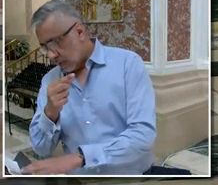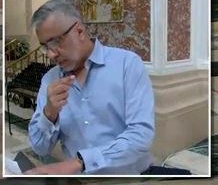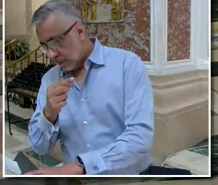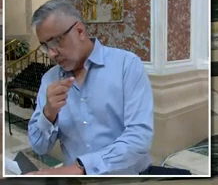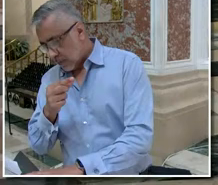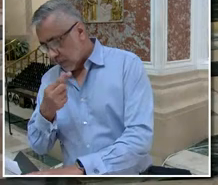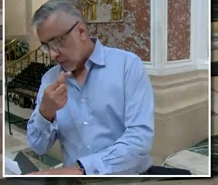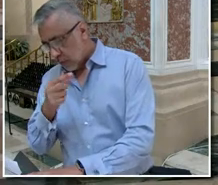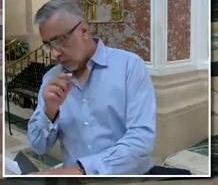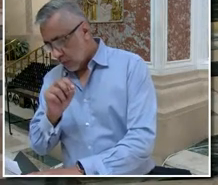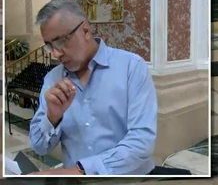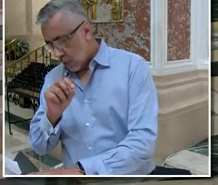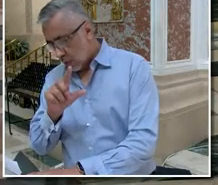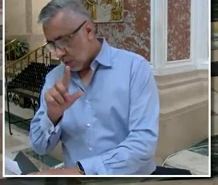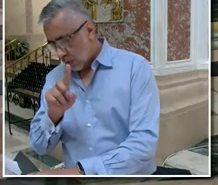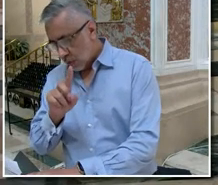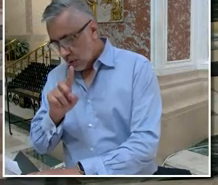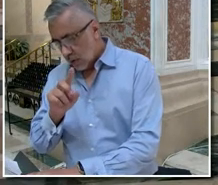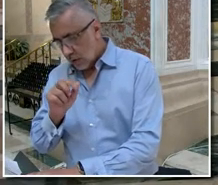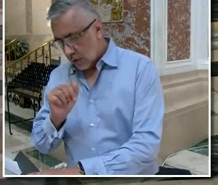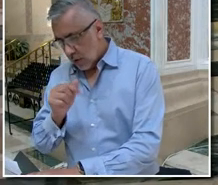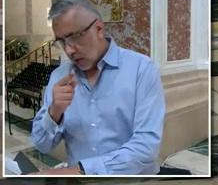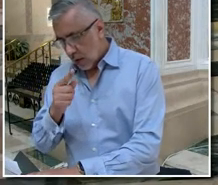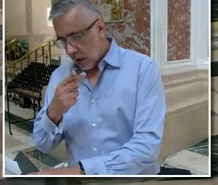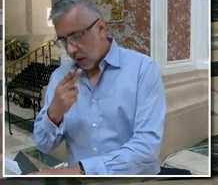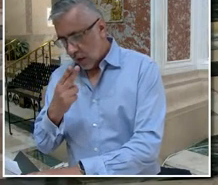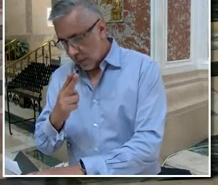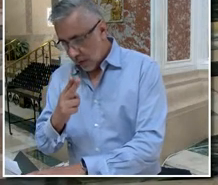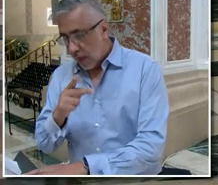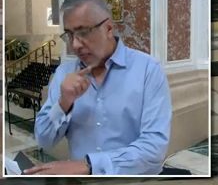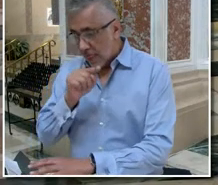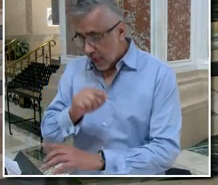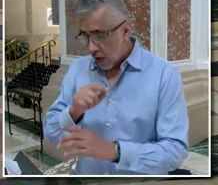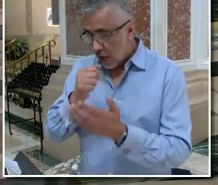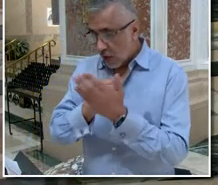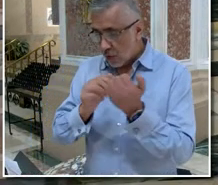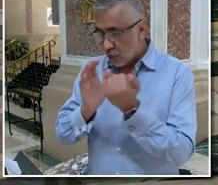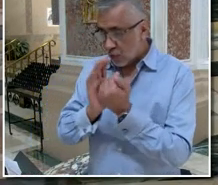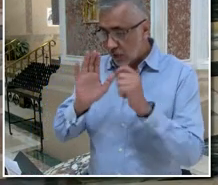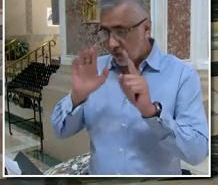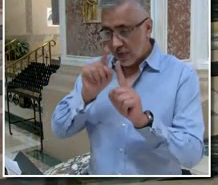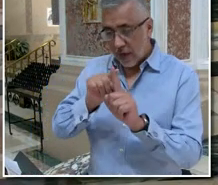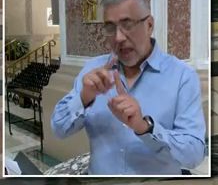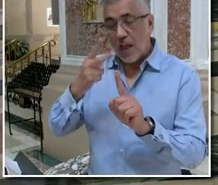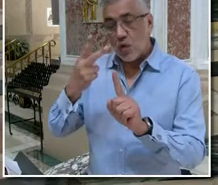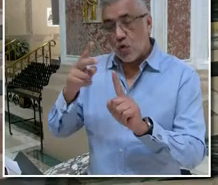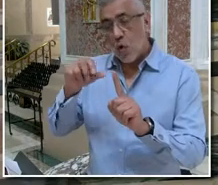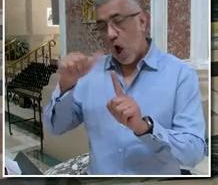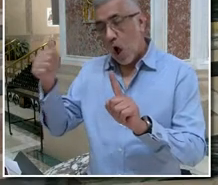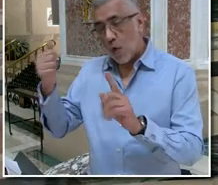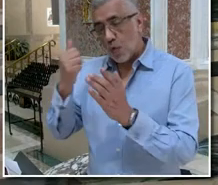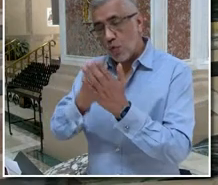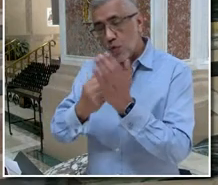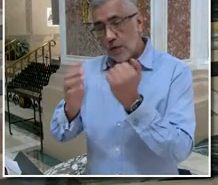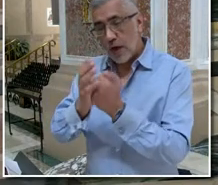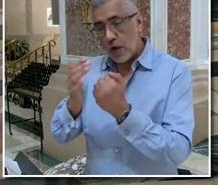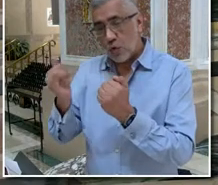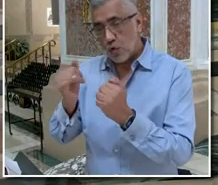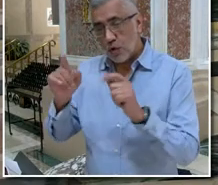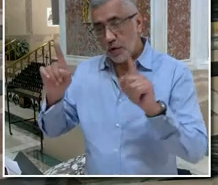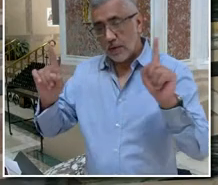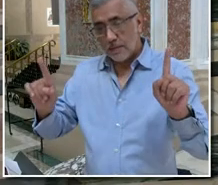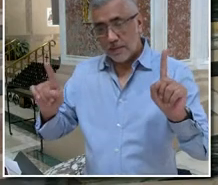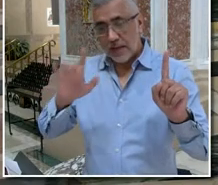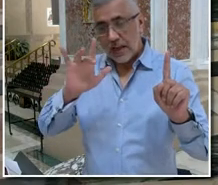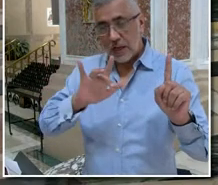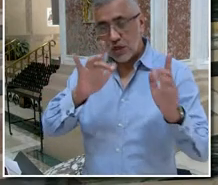they crucified him, and with him two others, one on either side, with Jesus